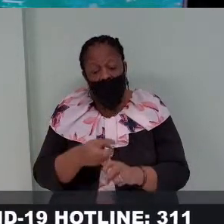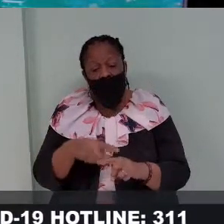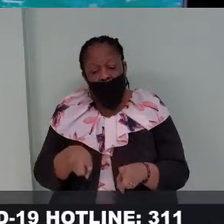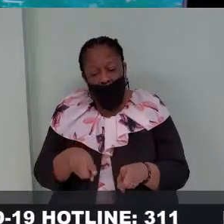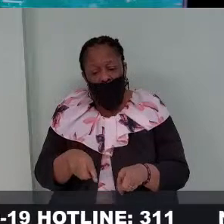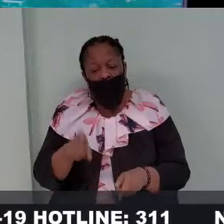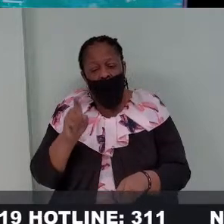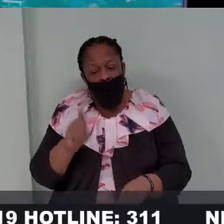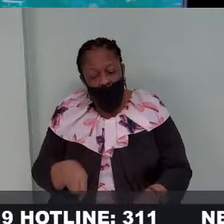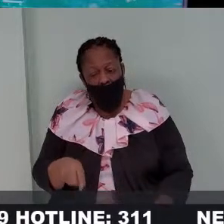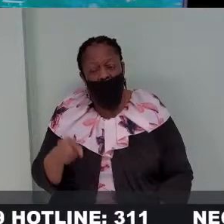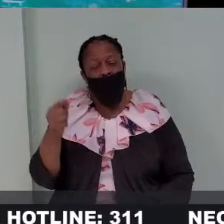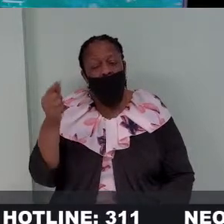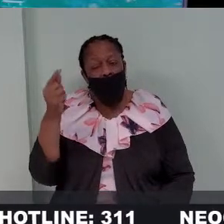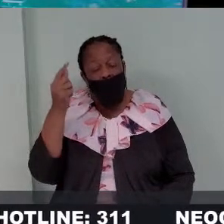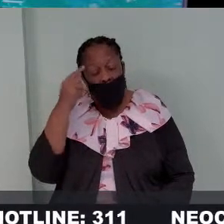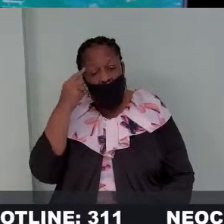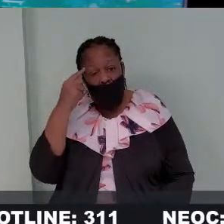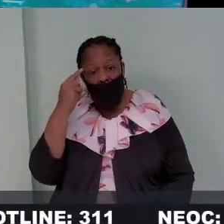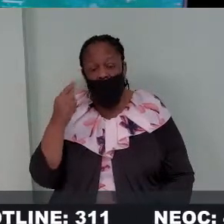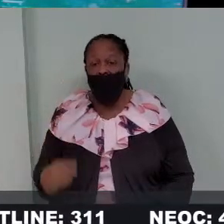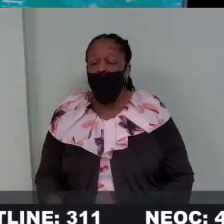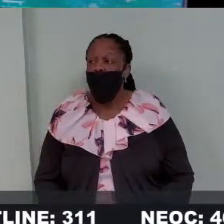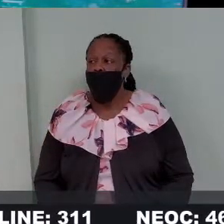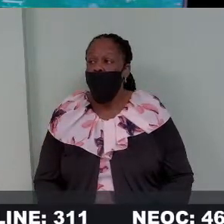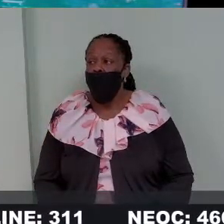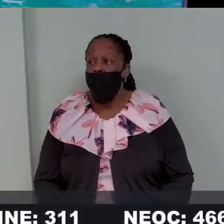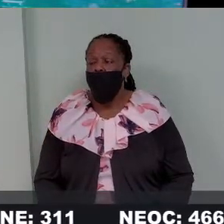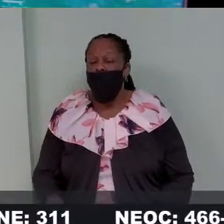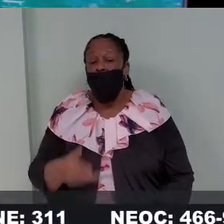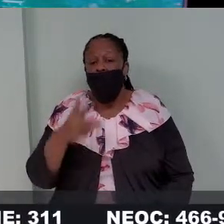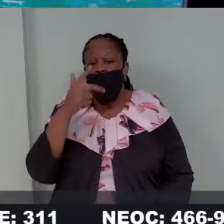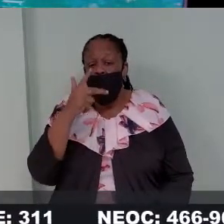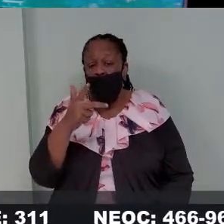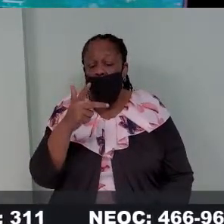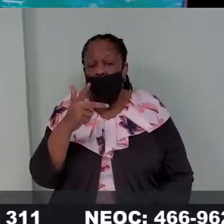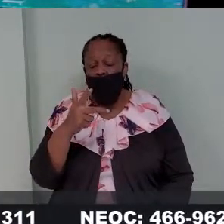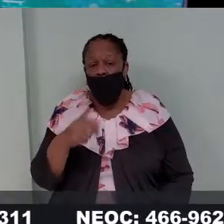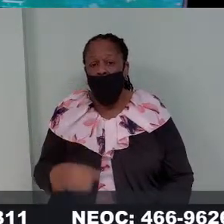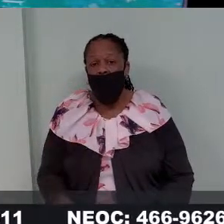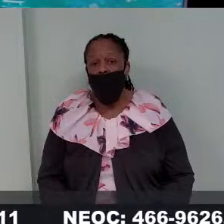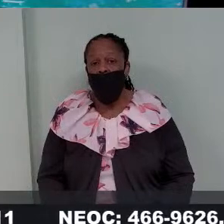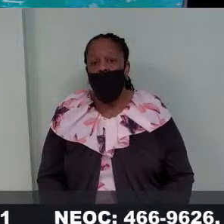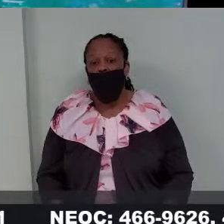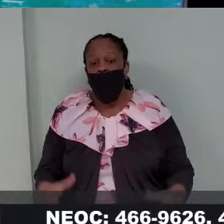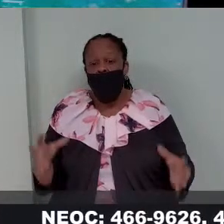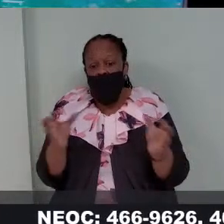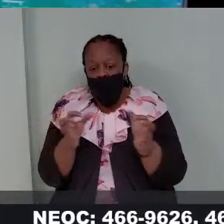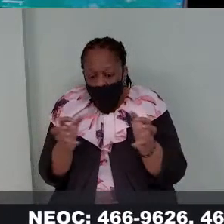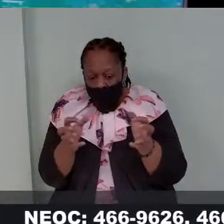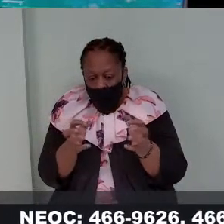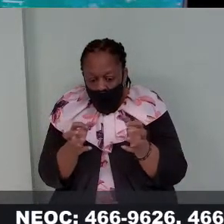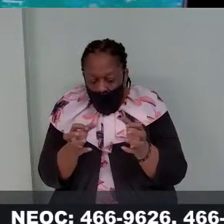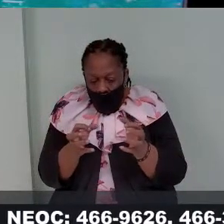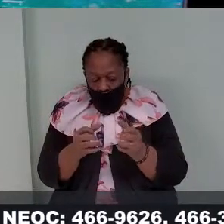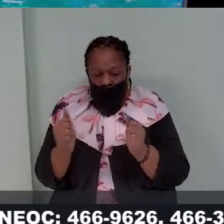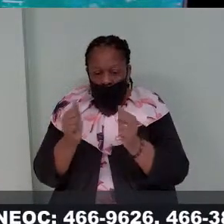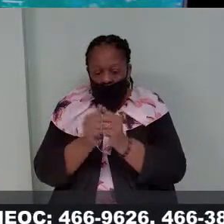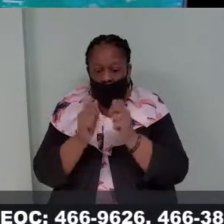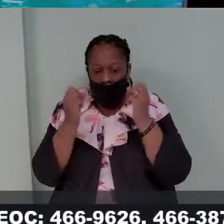C's, crowded places, close contact, and being in a closed